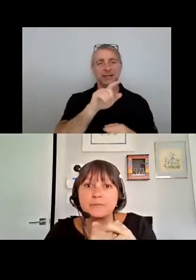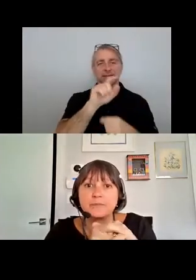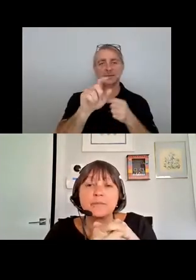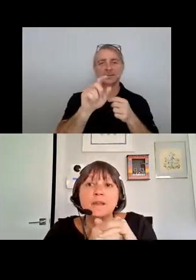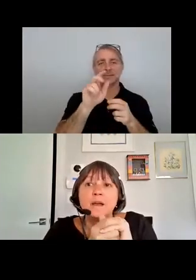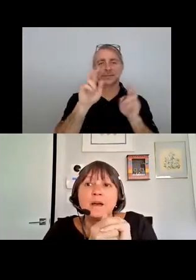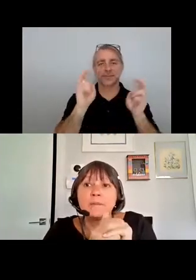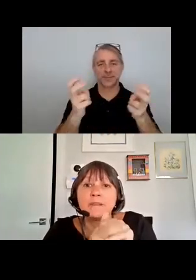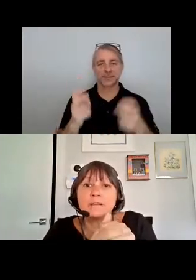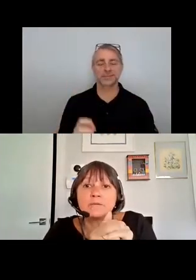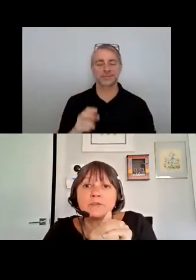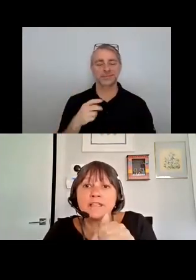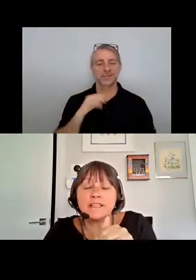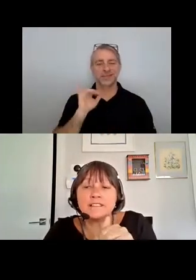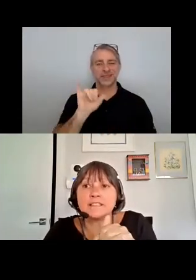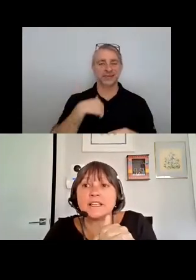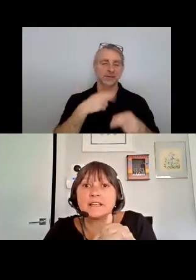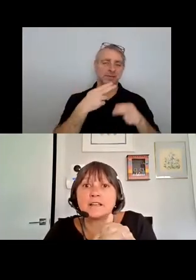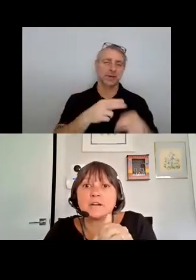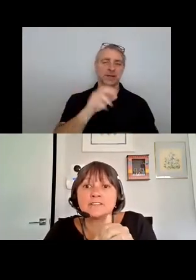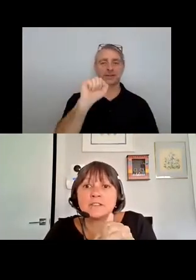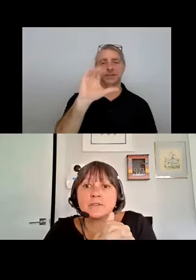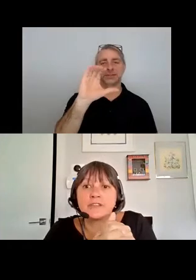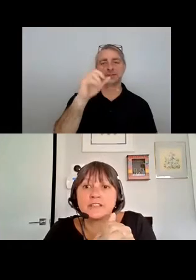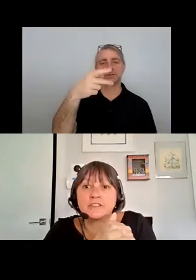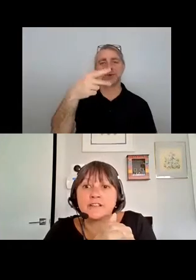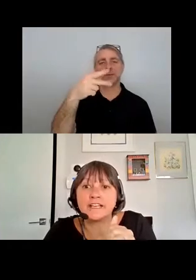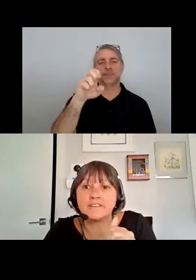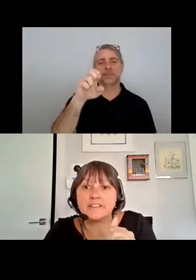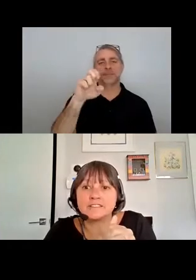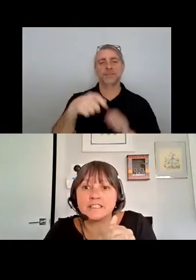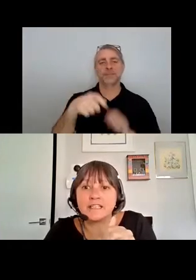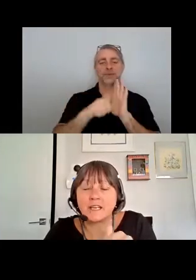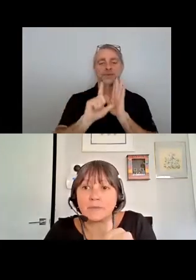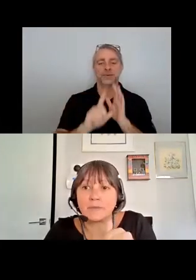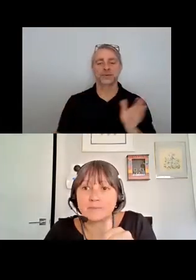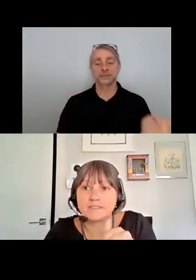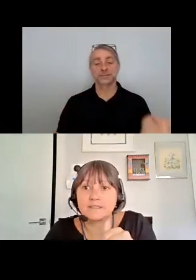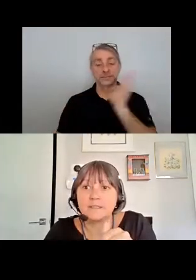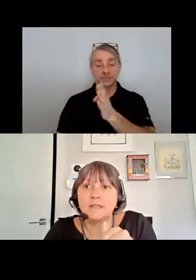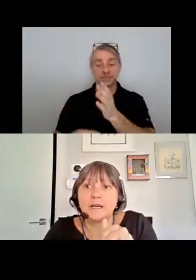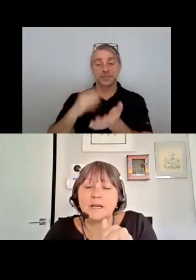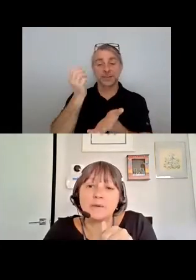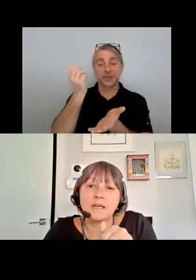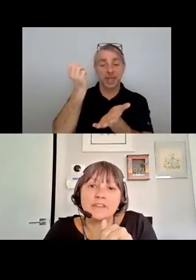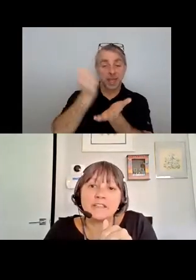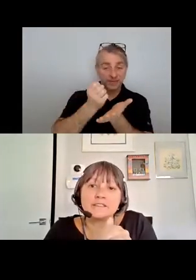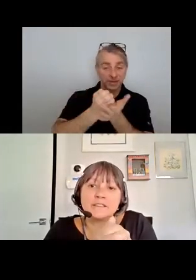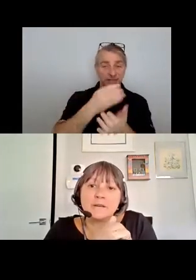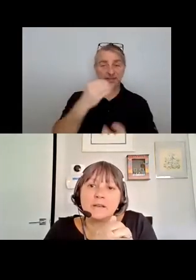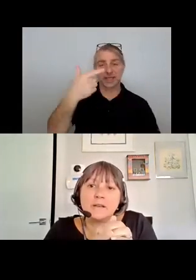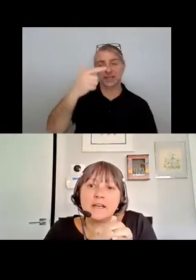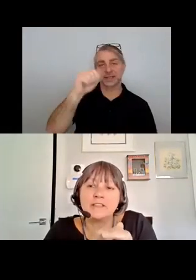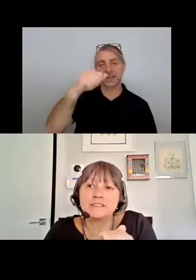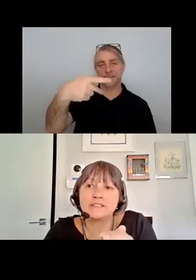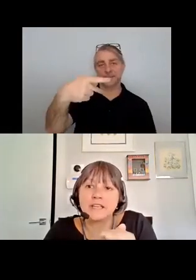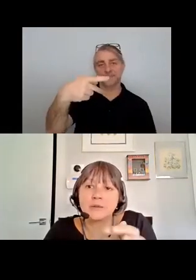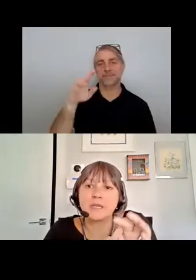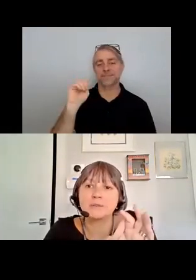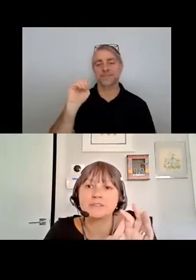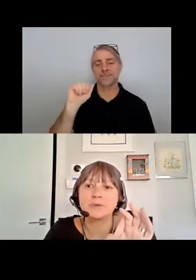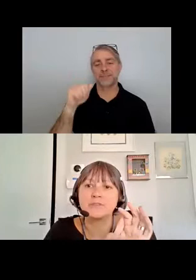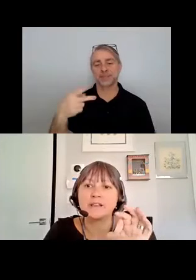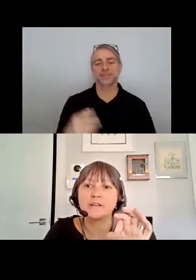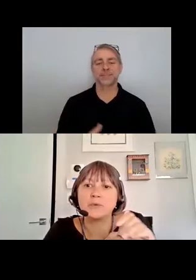review. And related to that are also things called evidence and gap maps. And these evidence and